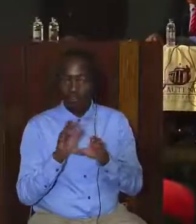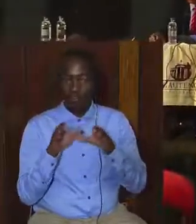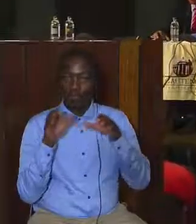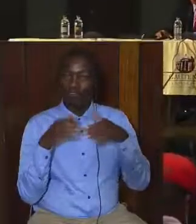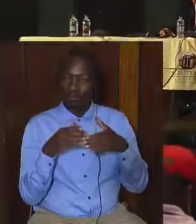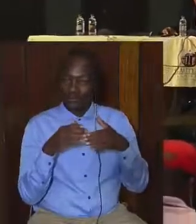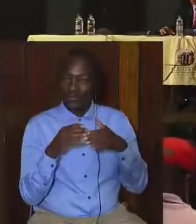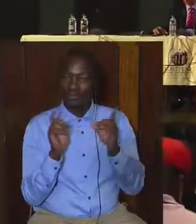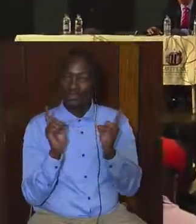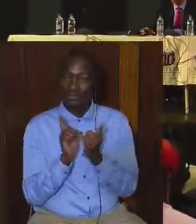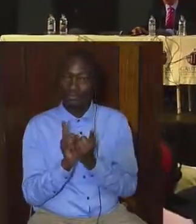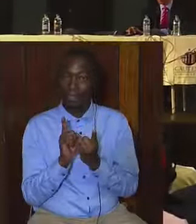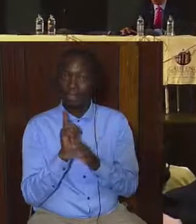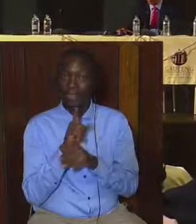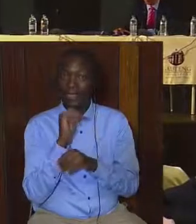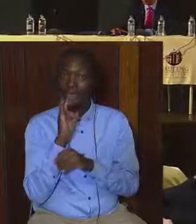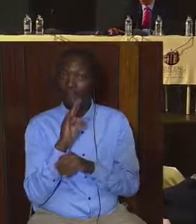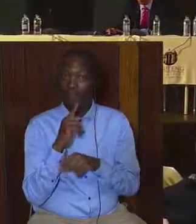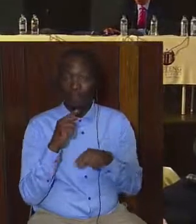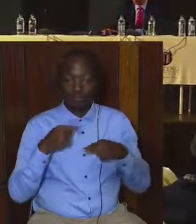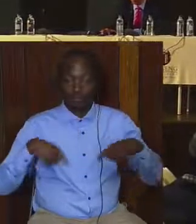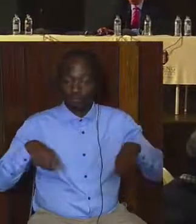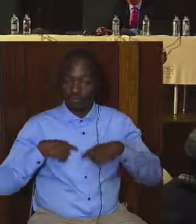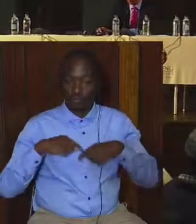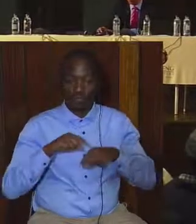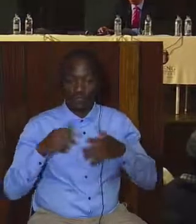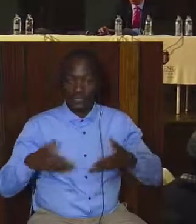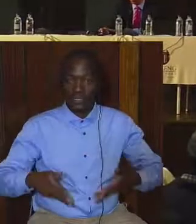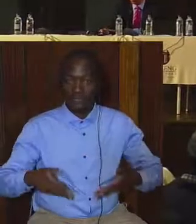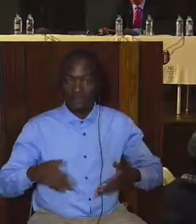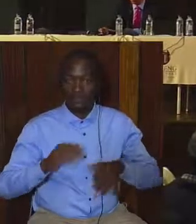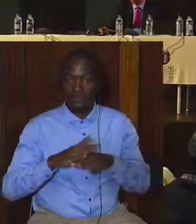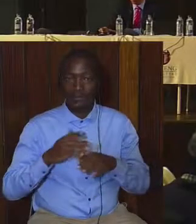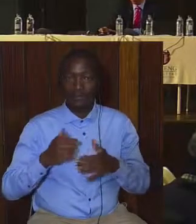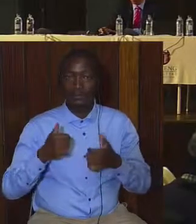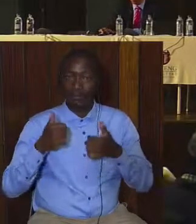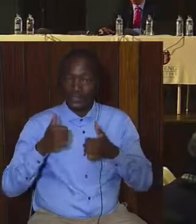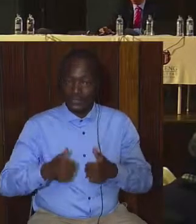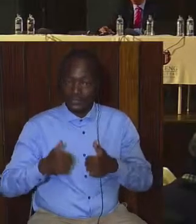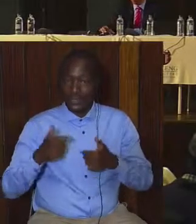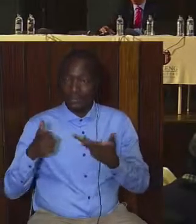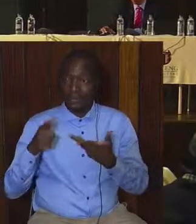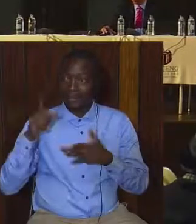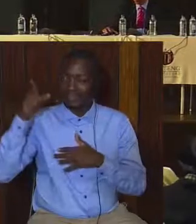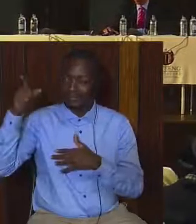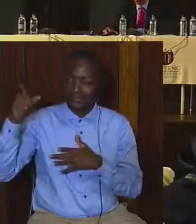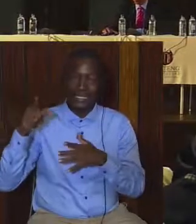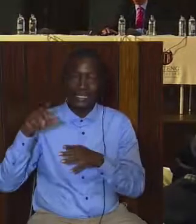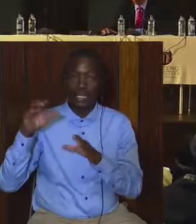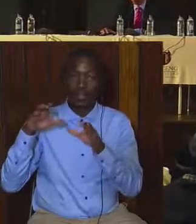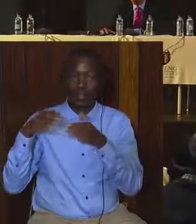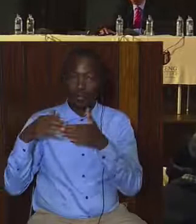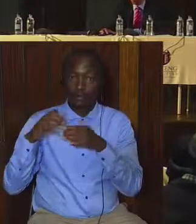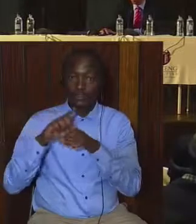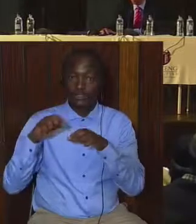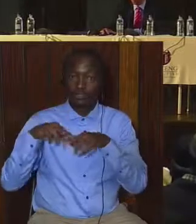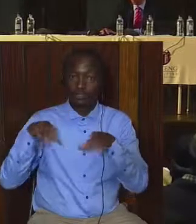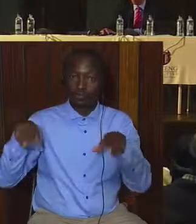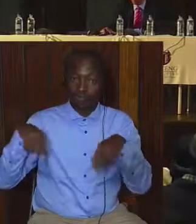So if we were not here today and we were sitting in a committee room, either